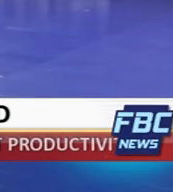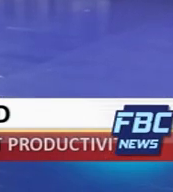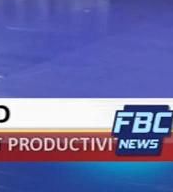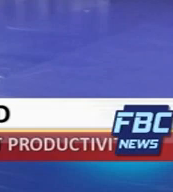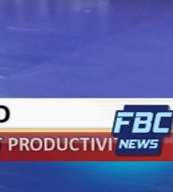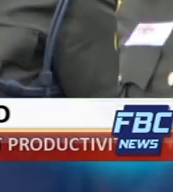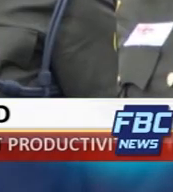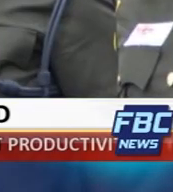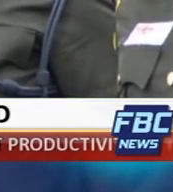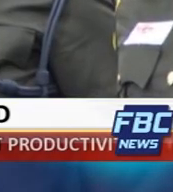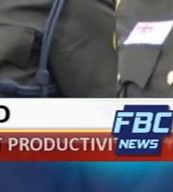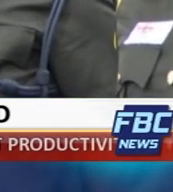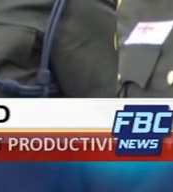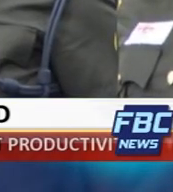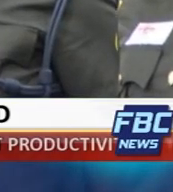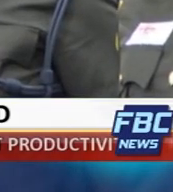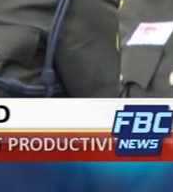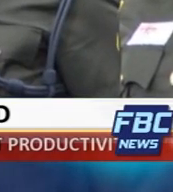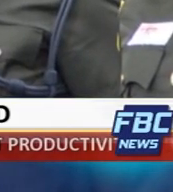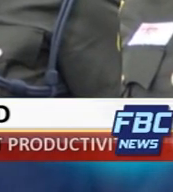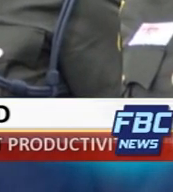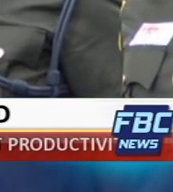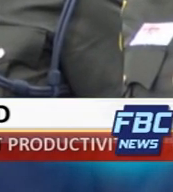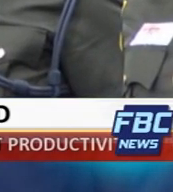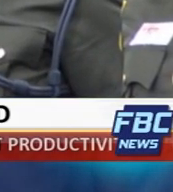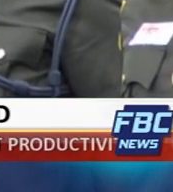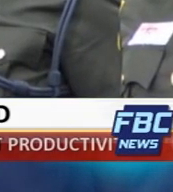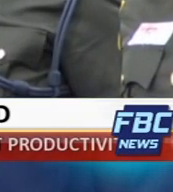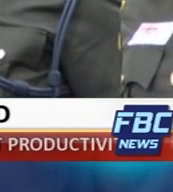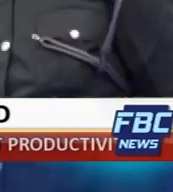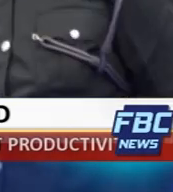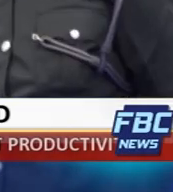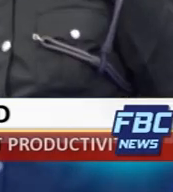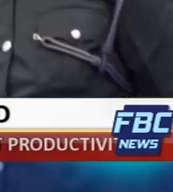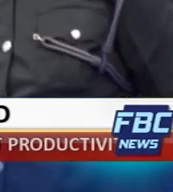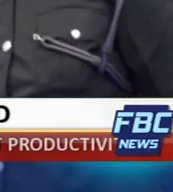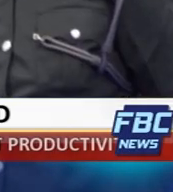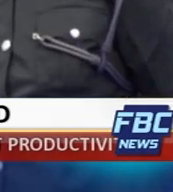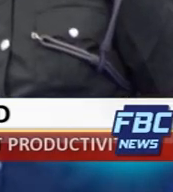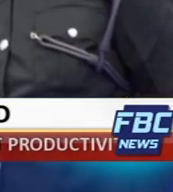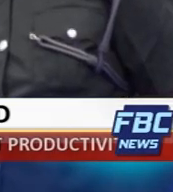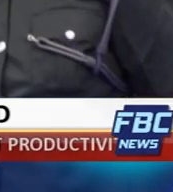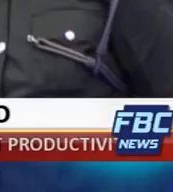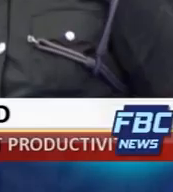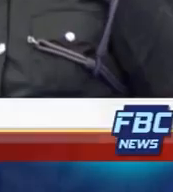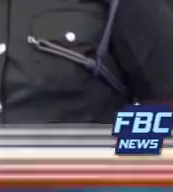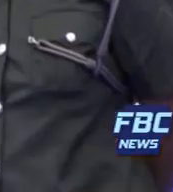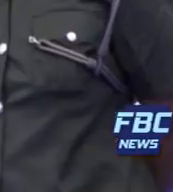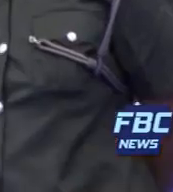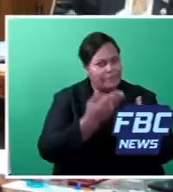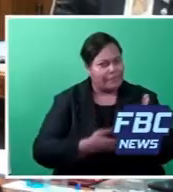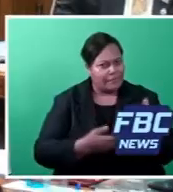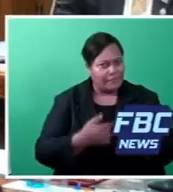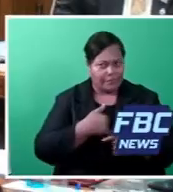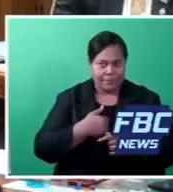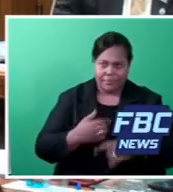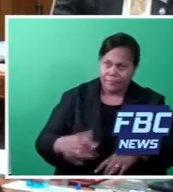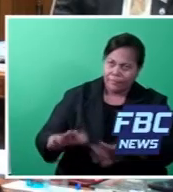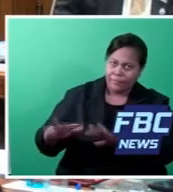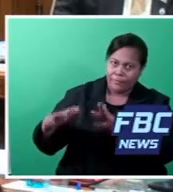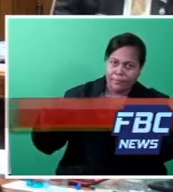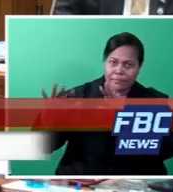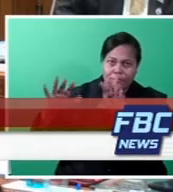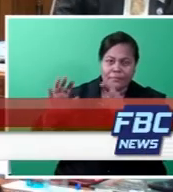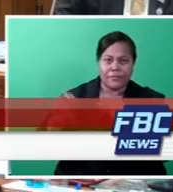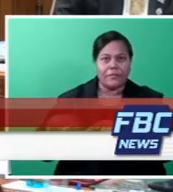the number of female recruits, something that has got the full backing of the Women's Minister. I'd like to applaud the Fiji Police Force for